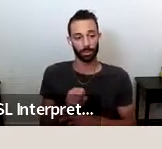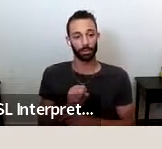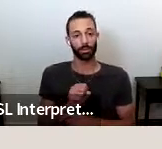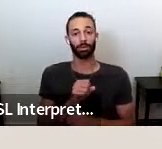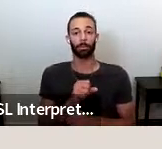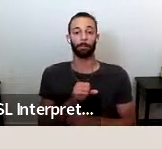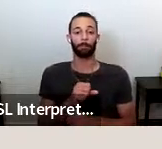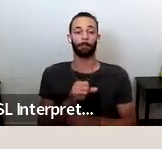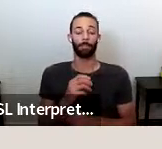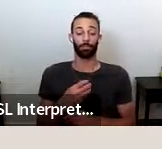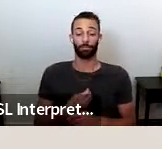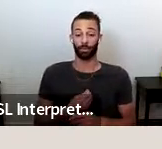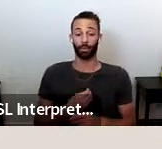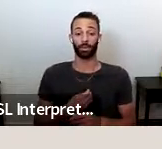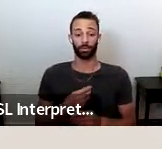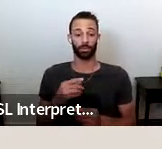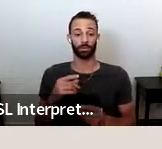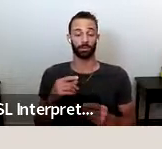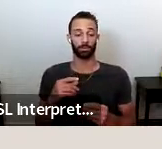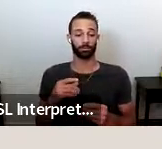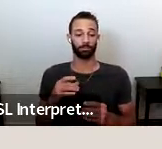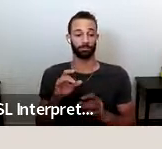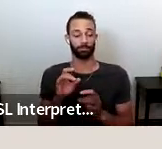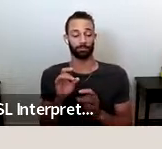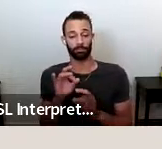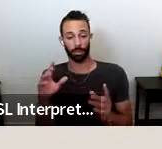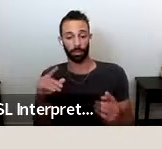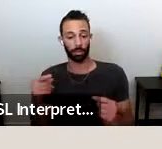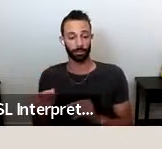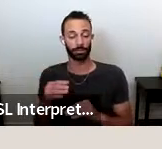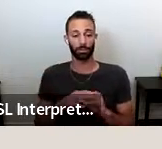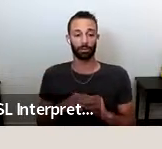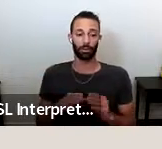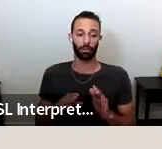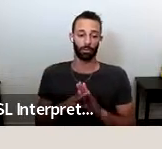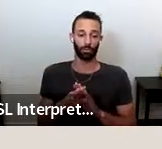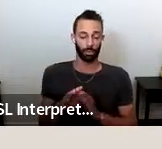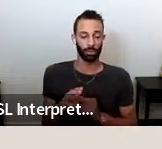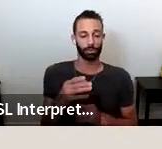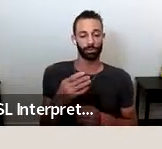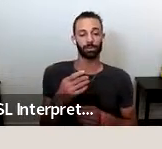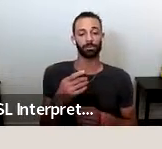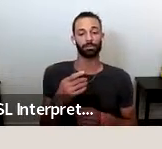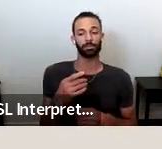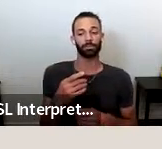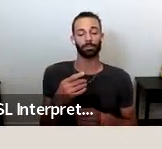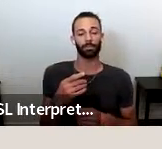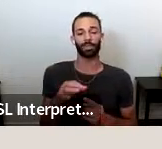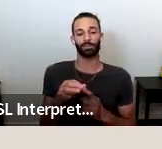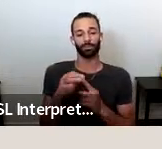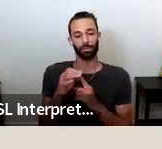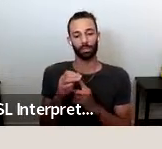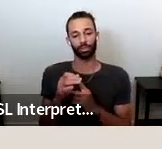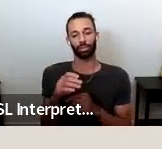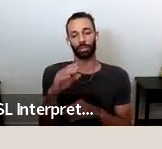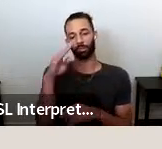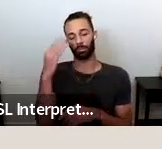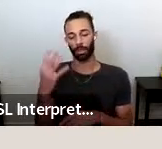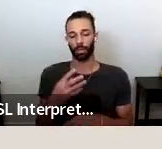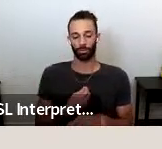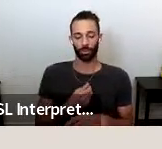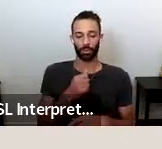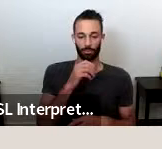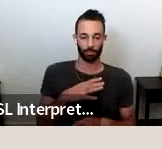rise, particularly trans violence that is geared towards Black trans women, Indigenous